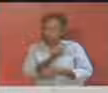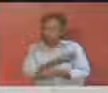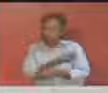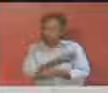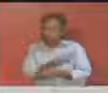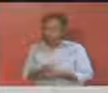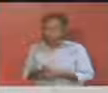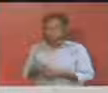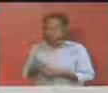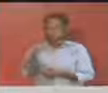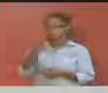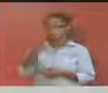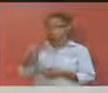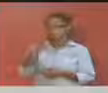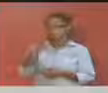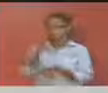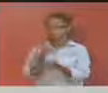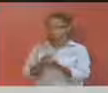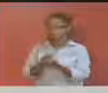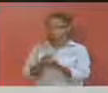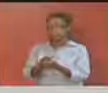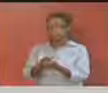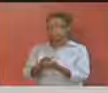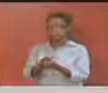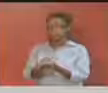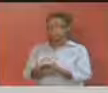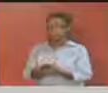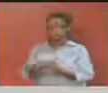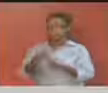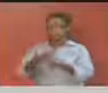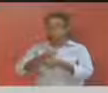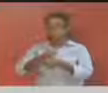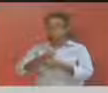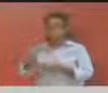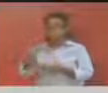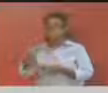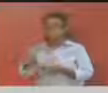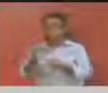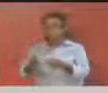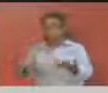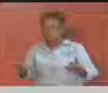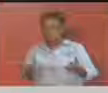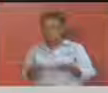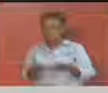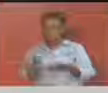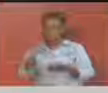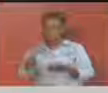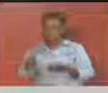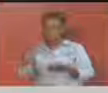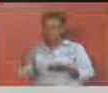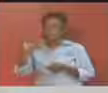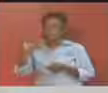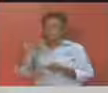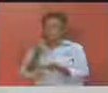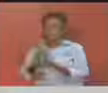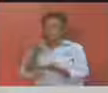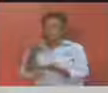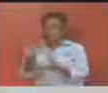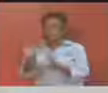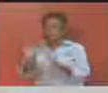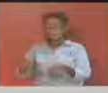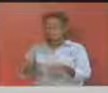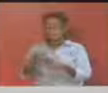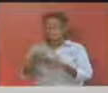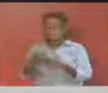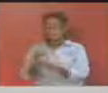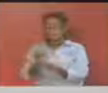by WHO, manufactured in sites approved by WHO. As I close,